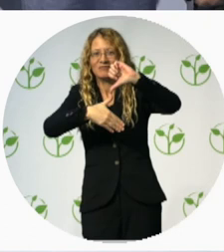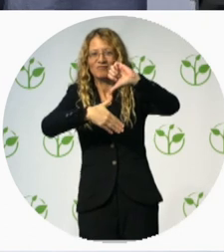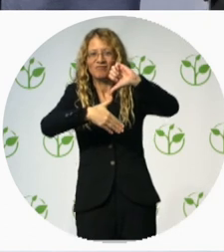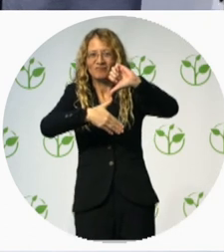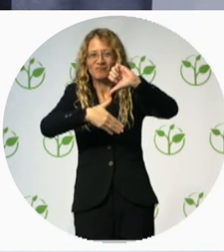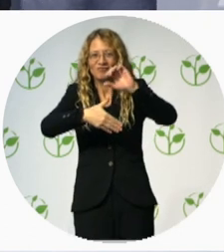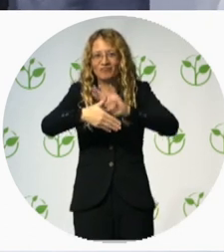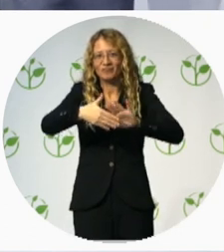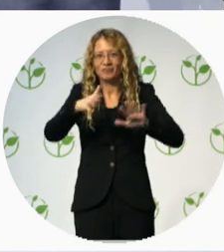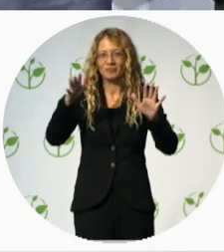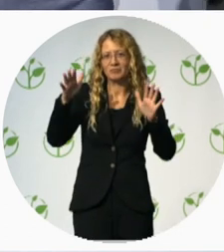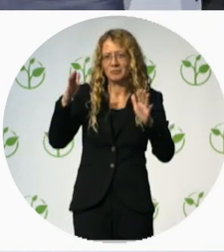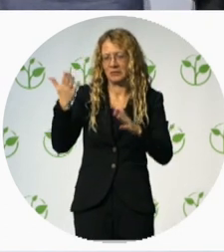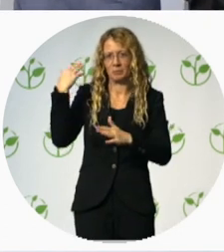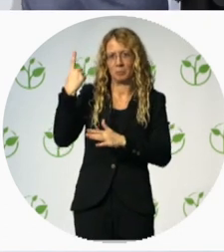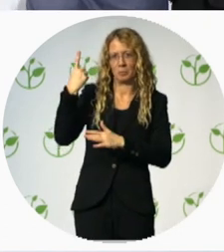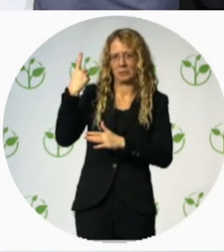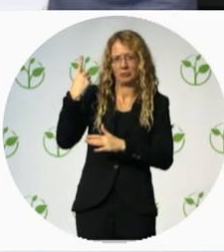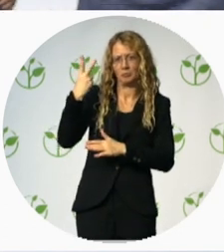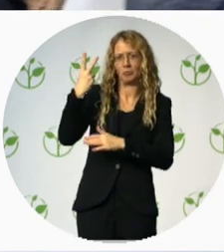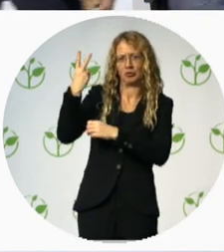300 wheelchair users booked tours.